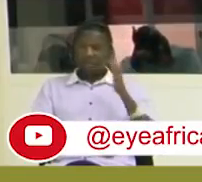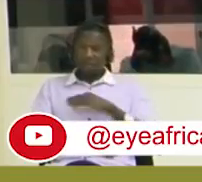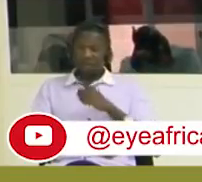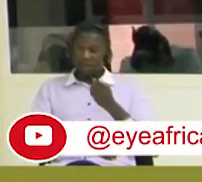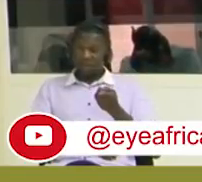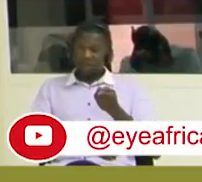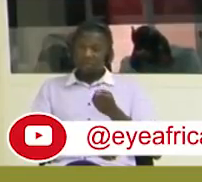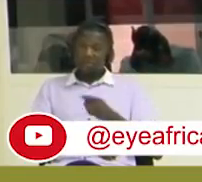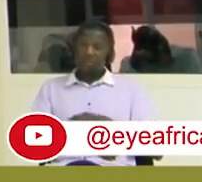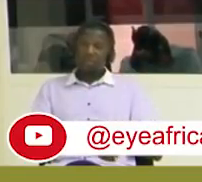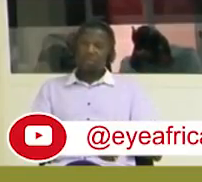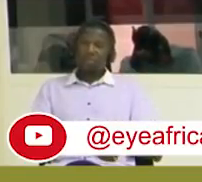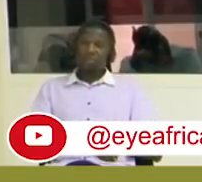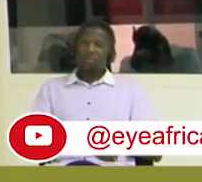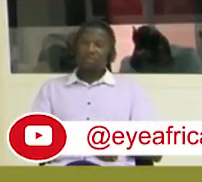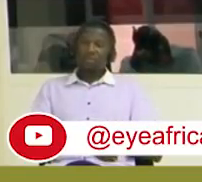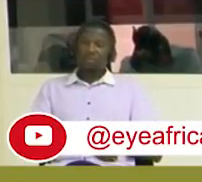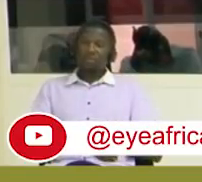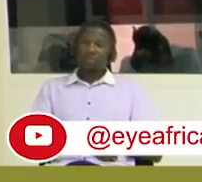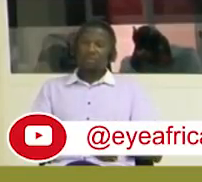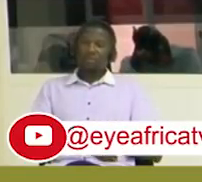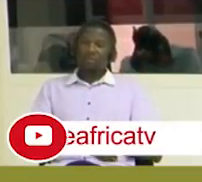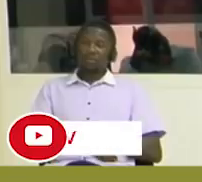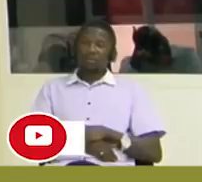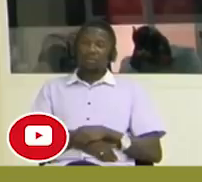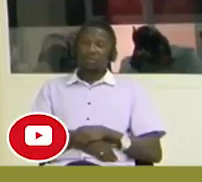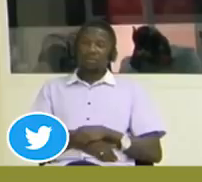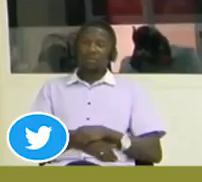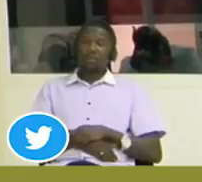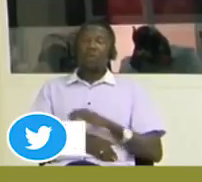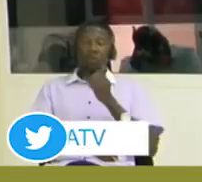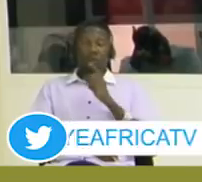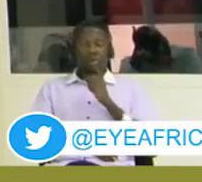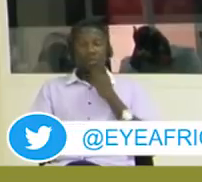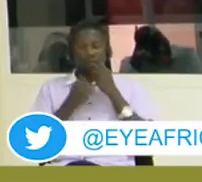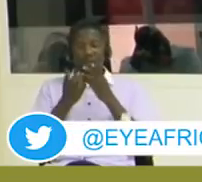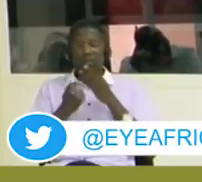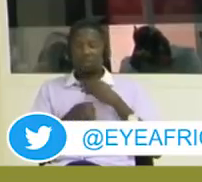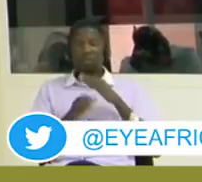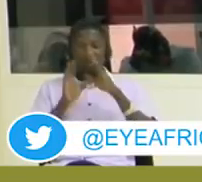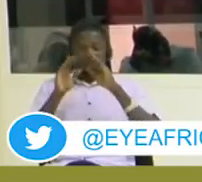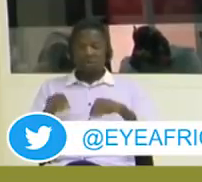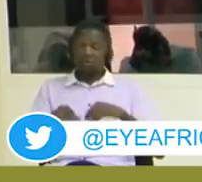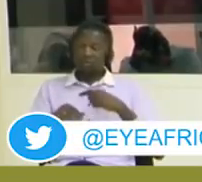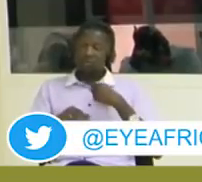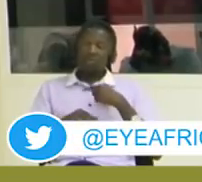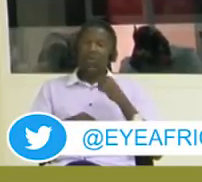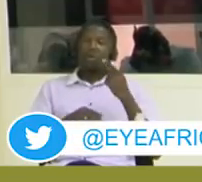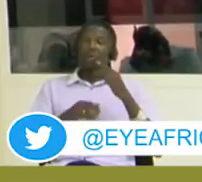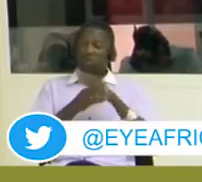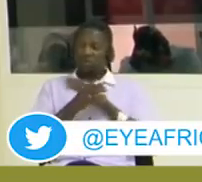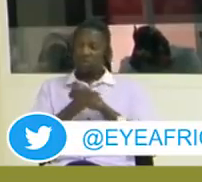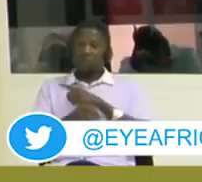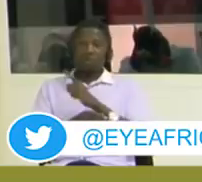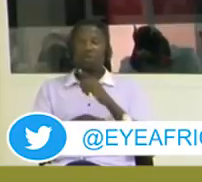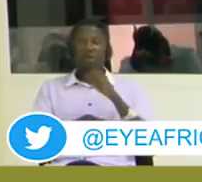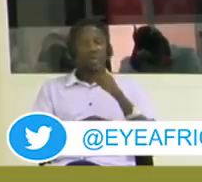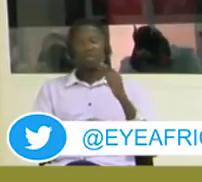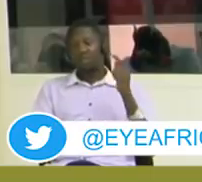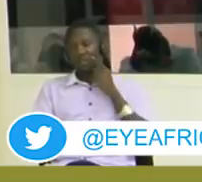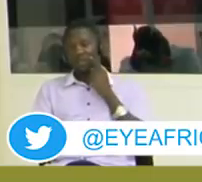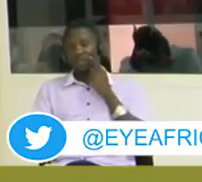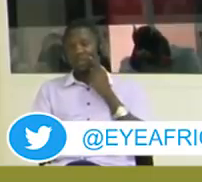is that I have been dropped off before, but not this day in particular. They must have been mistaken with the day.